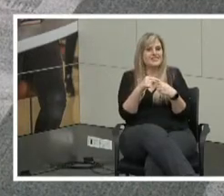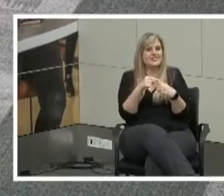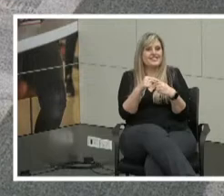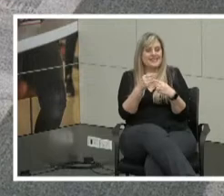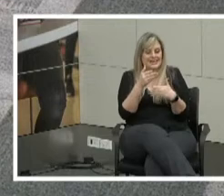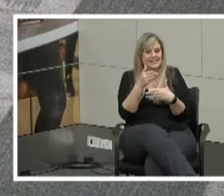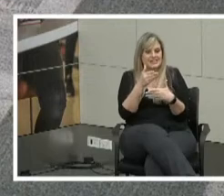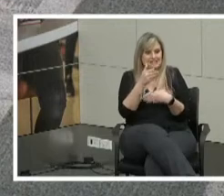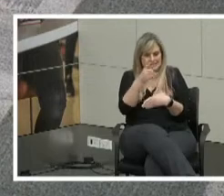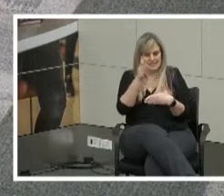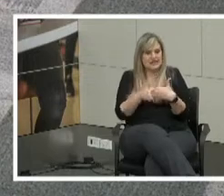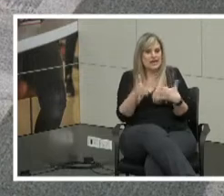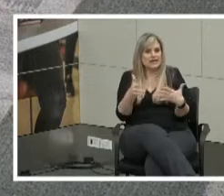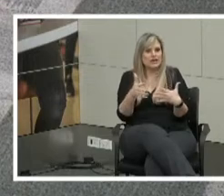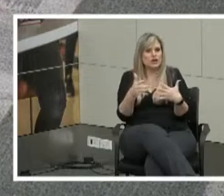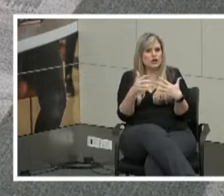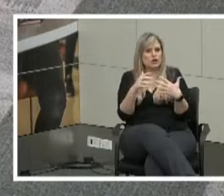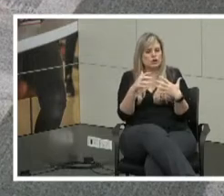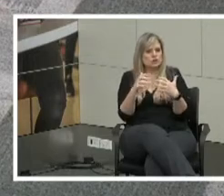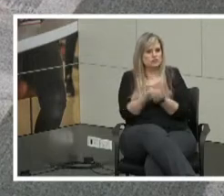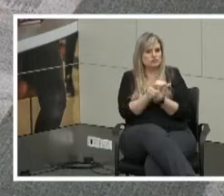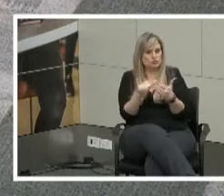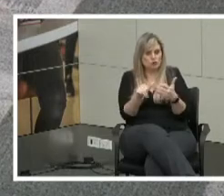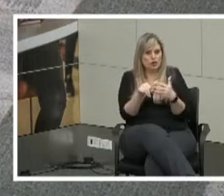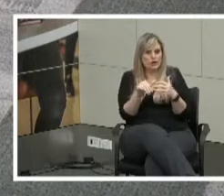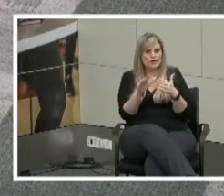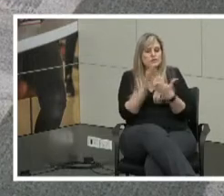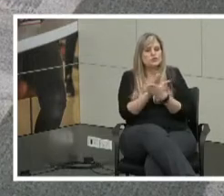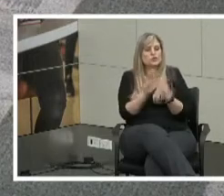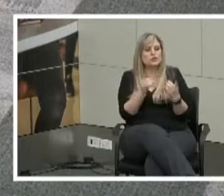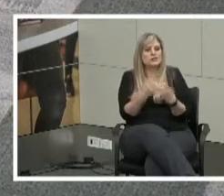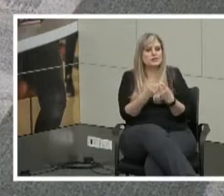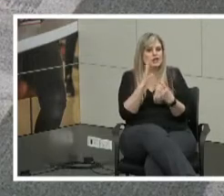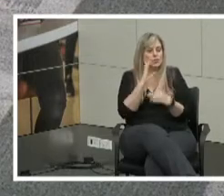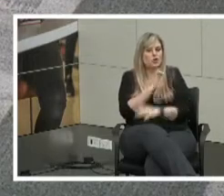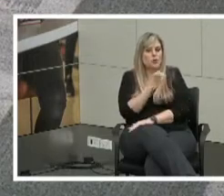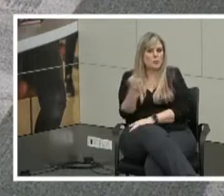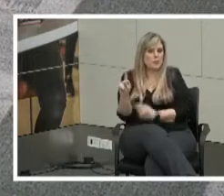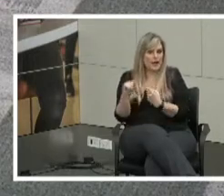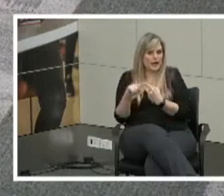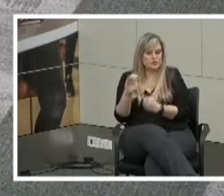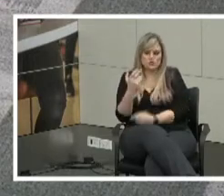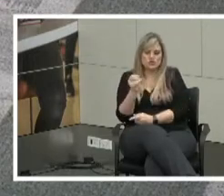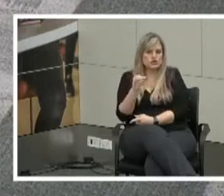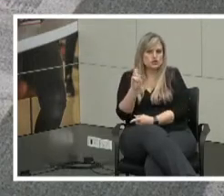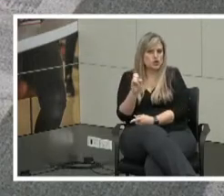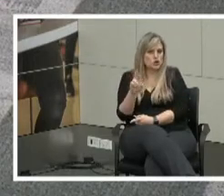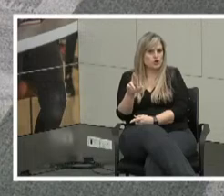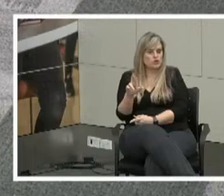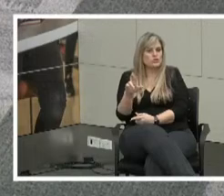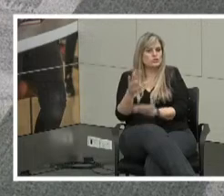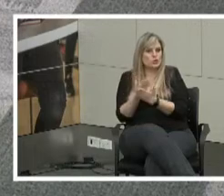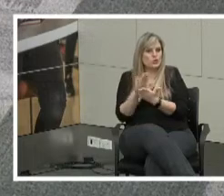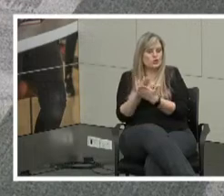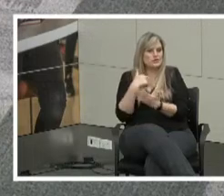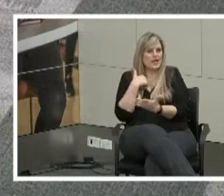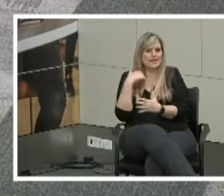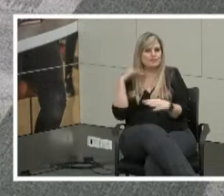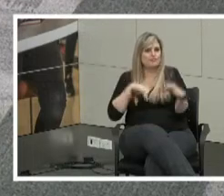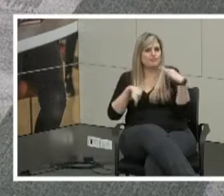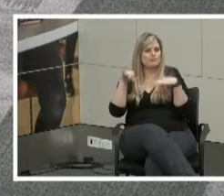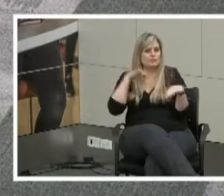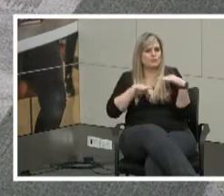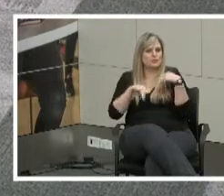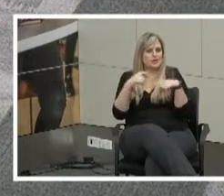districts here in this County he will invariably resign as superintendent return to third future schools and then be free to reap the ill gotten Charter School gains of the